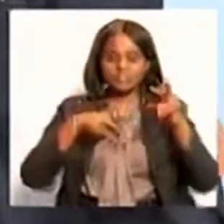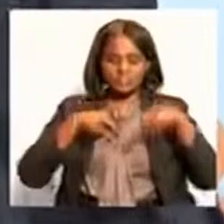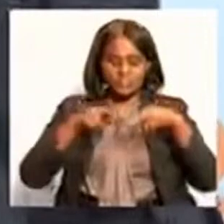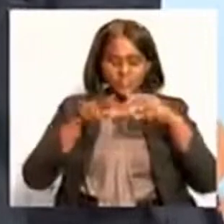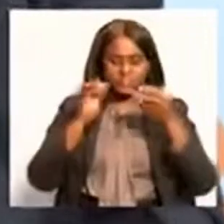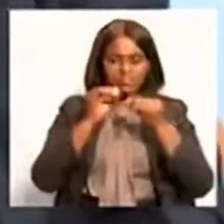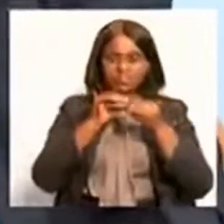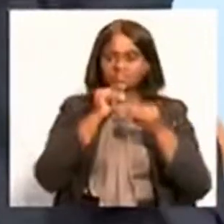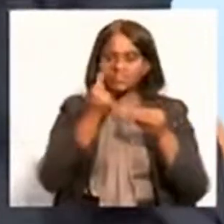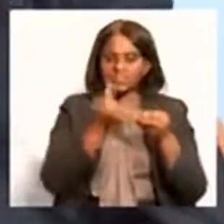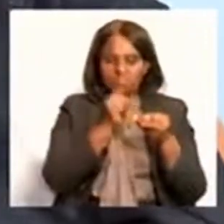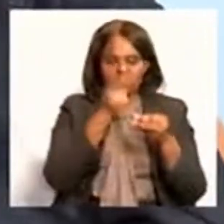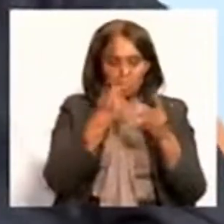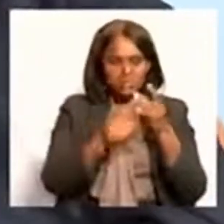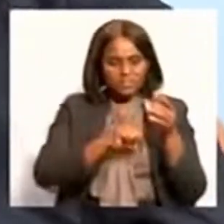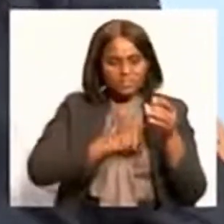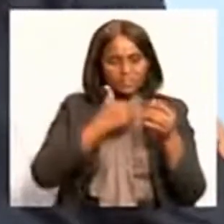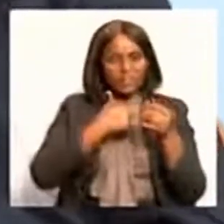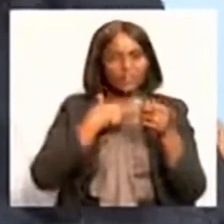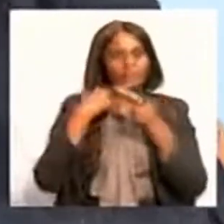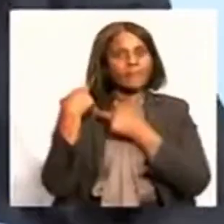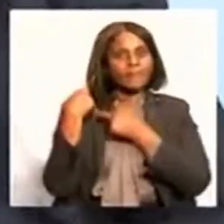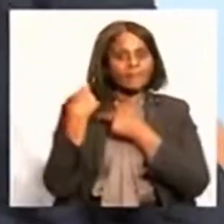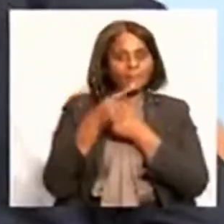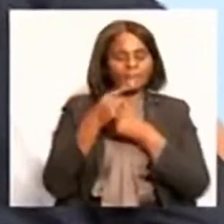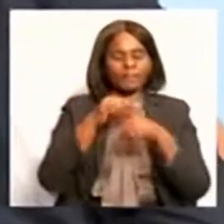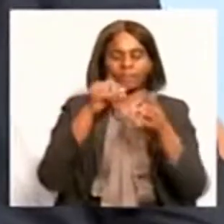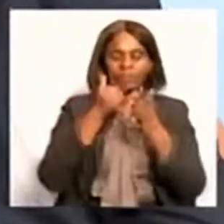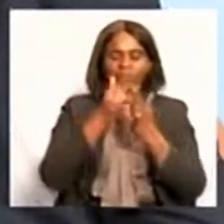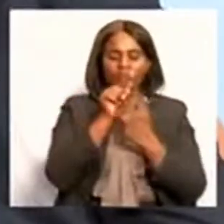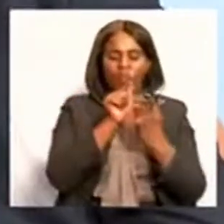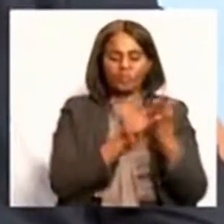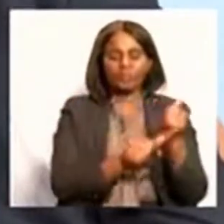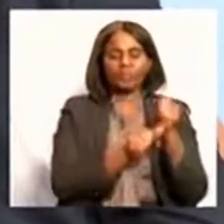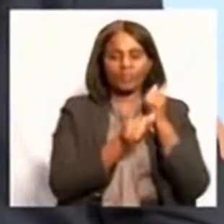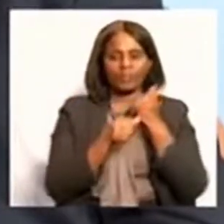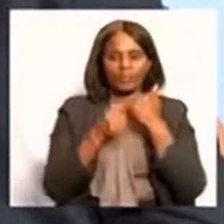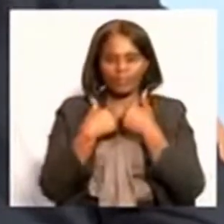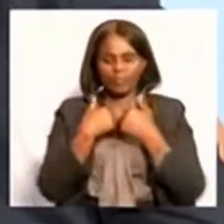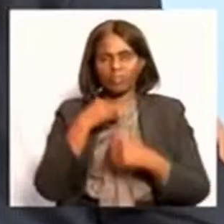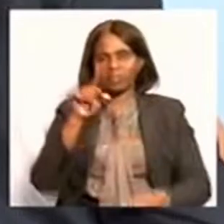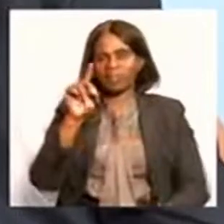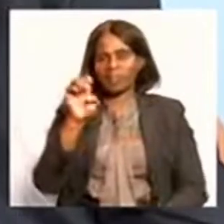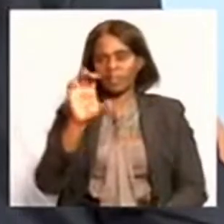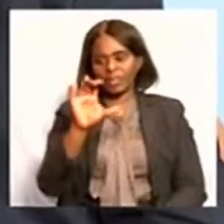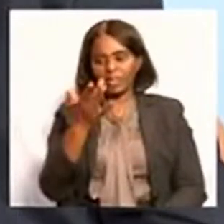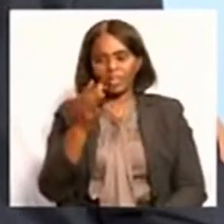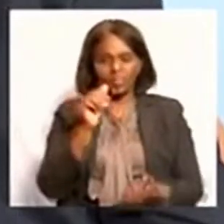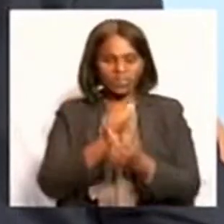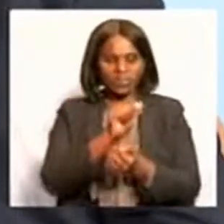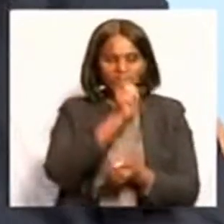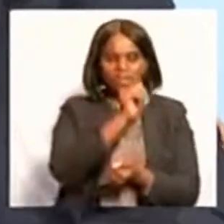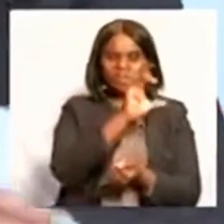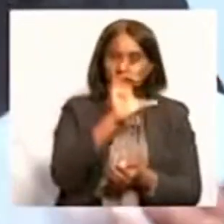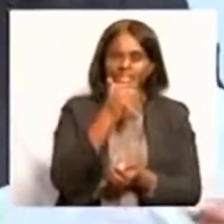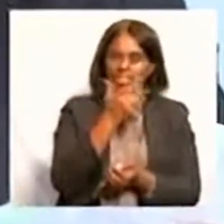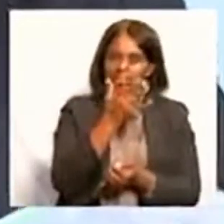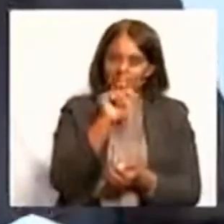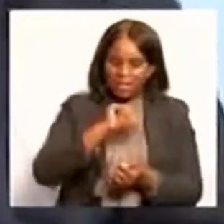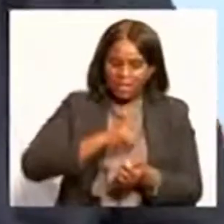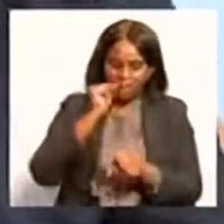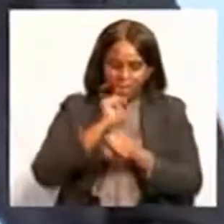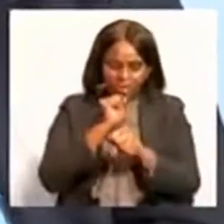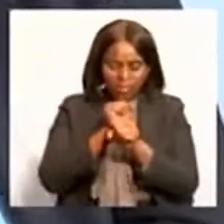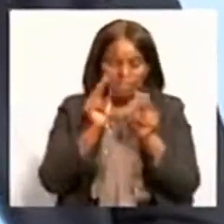apart from that, we also have what is known as a task force that involves all law enforcement agencies, DEC, FIC and ACC. So we work